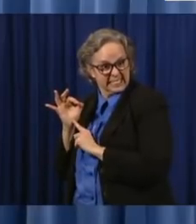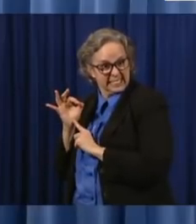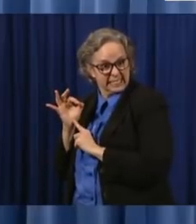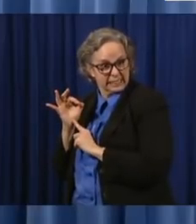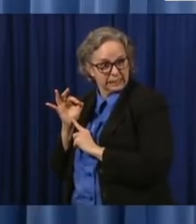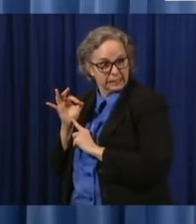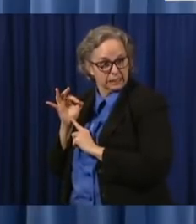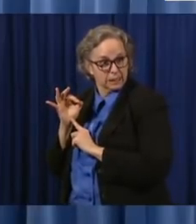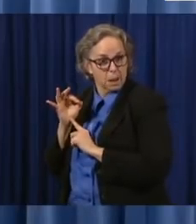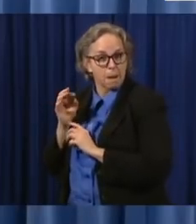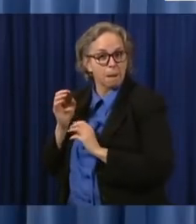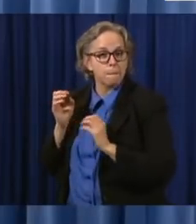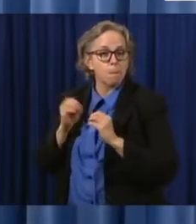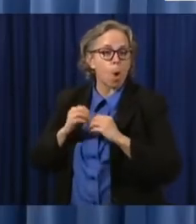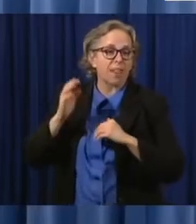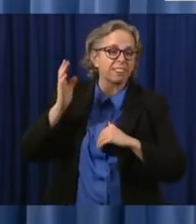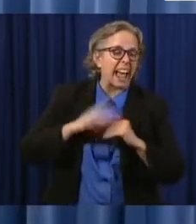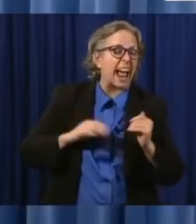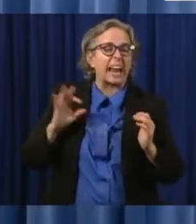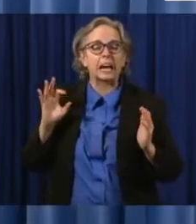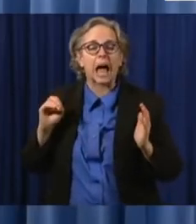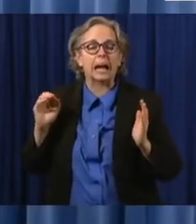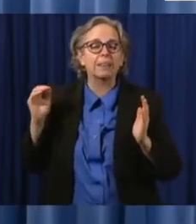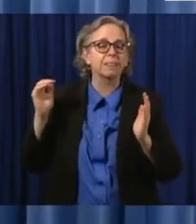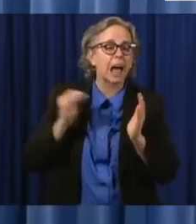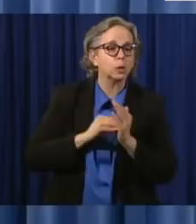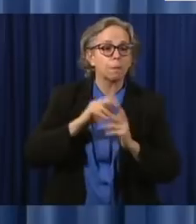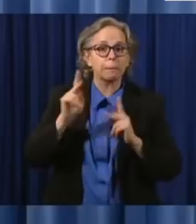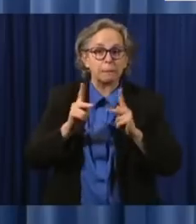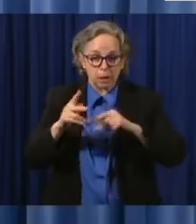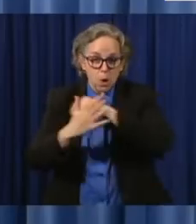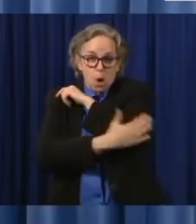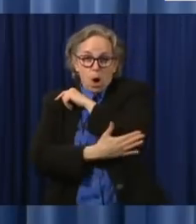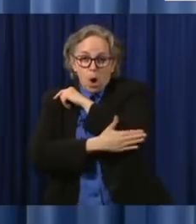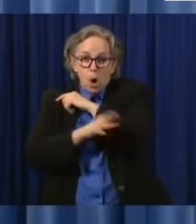more than 90,000 people in the United States, including